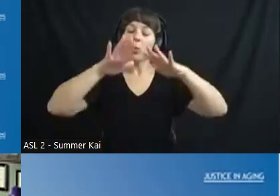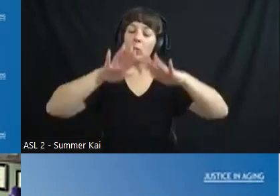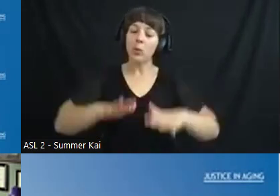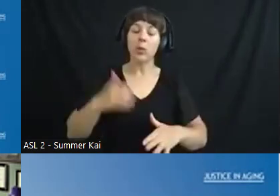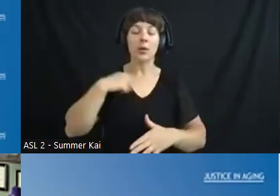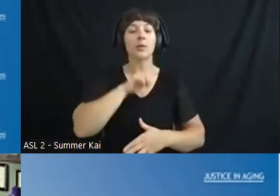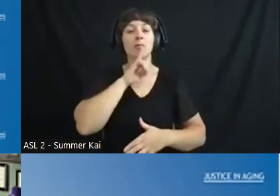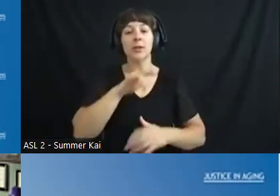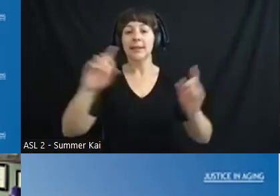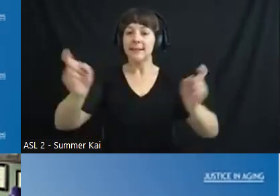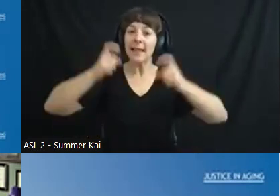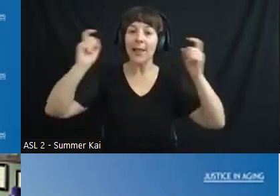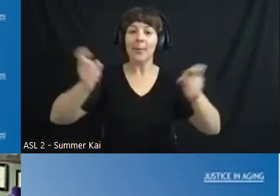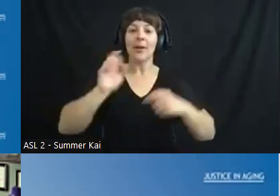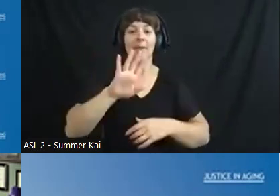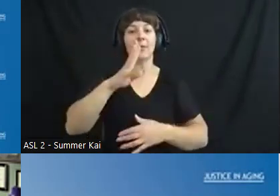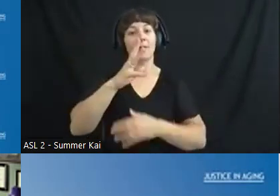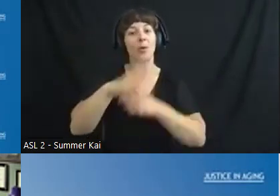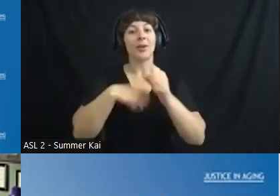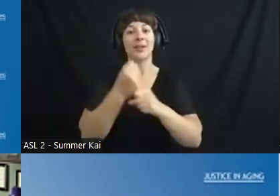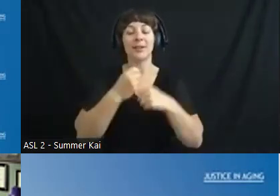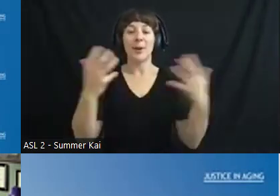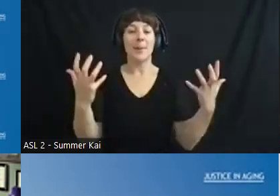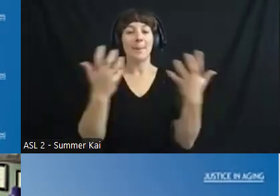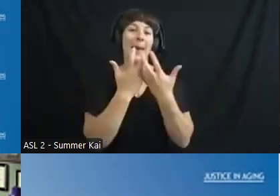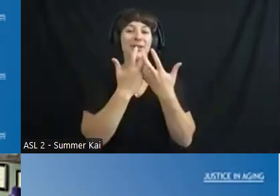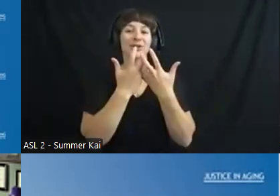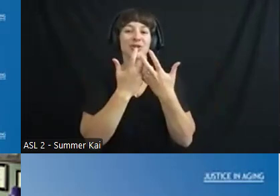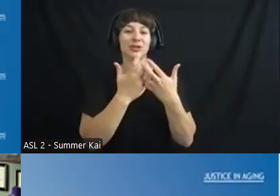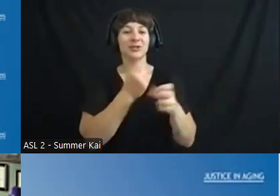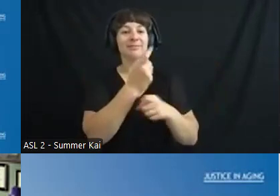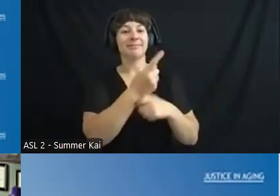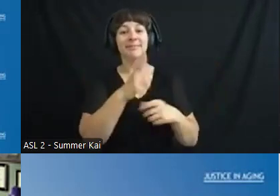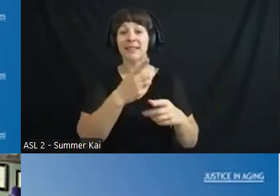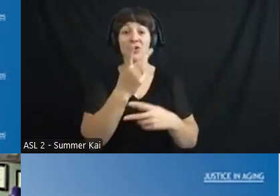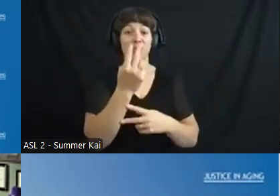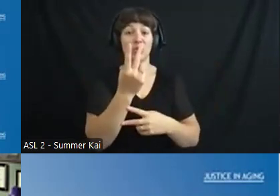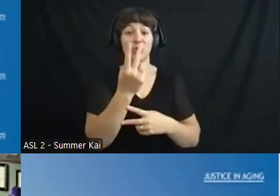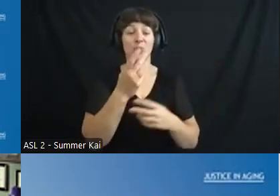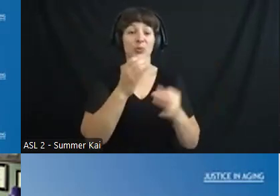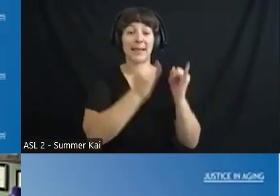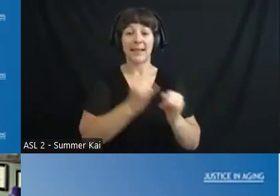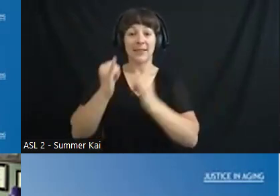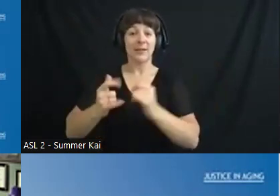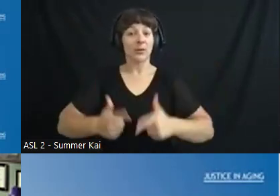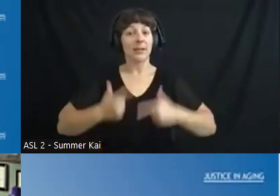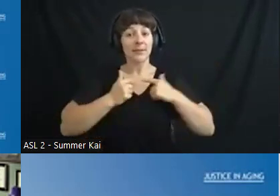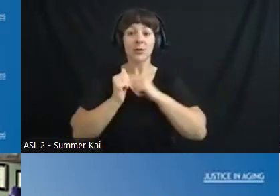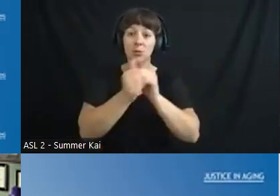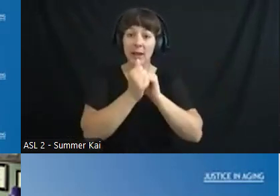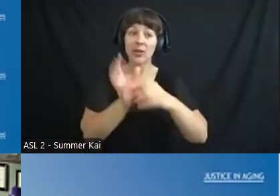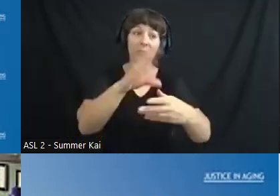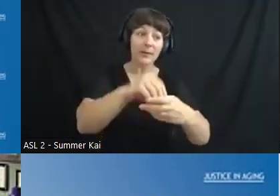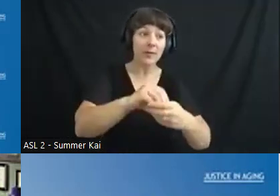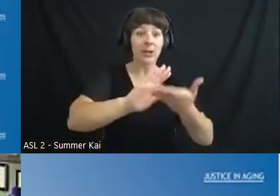celebrated their 4-year, what we call matchiversary. So these two individuals have now been living together in the community in a